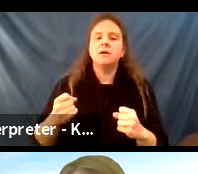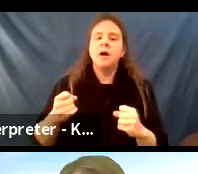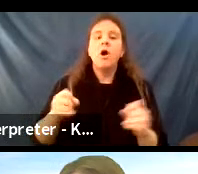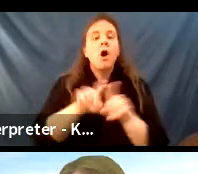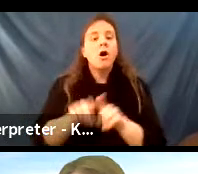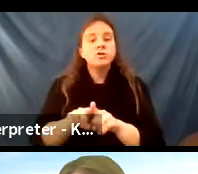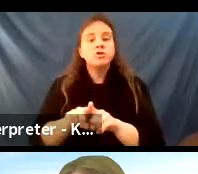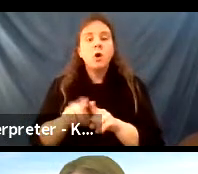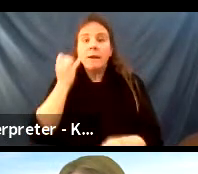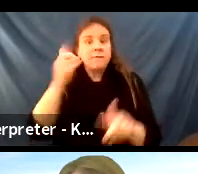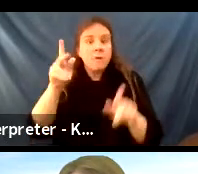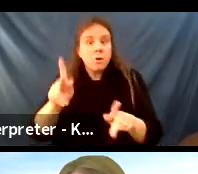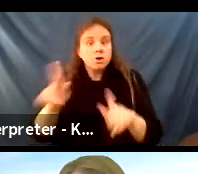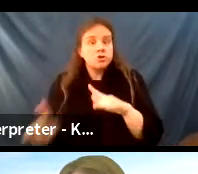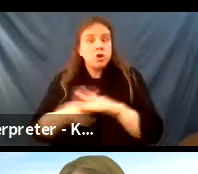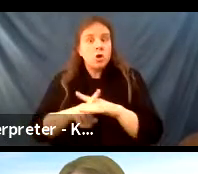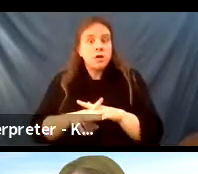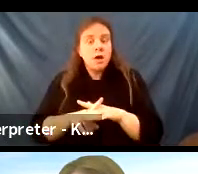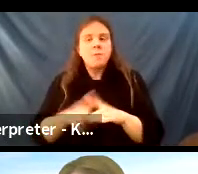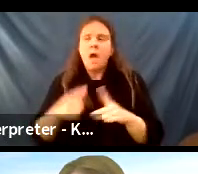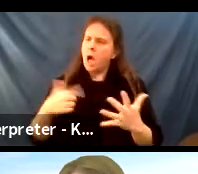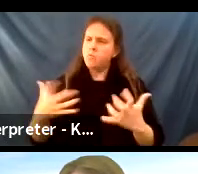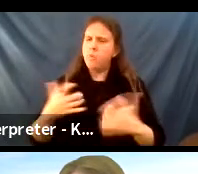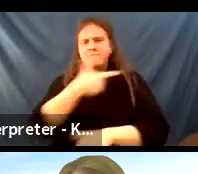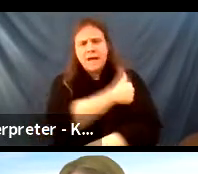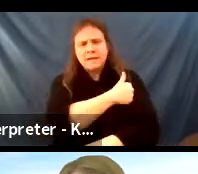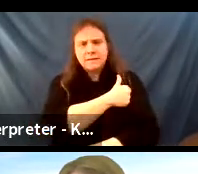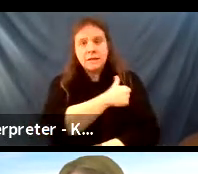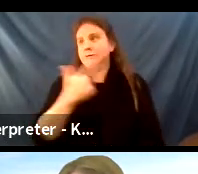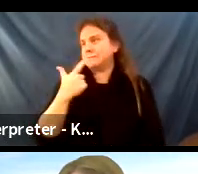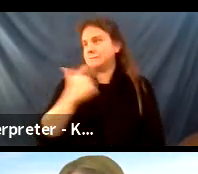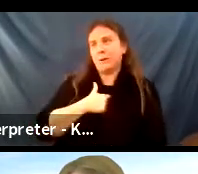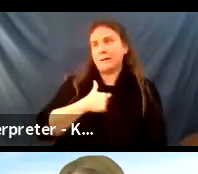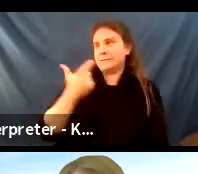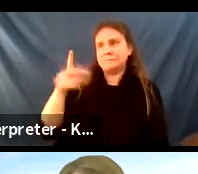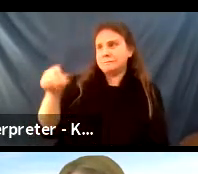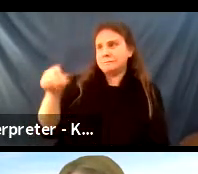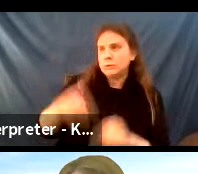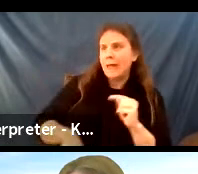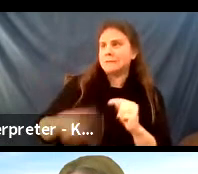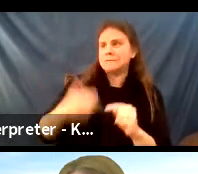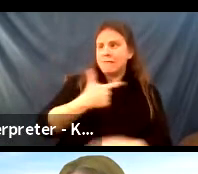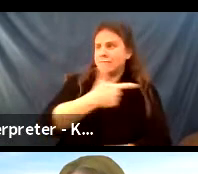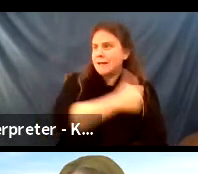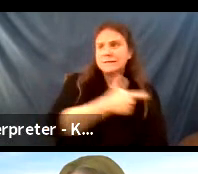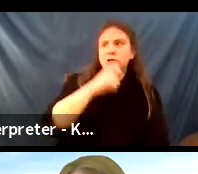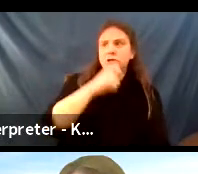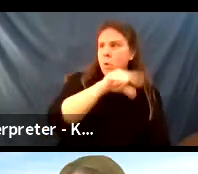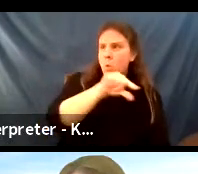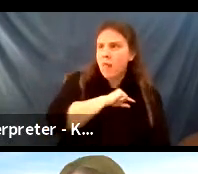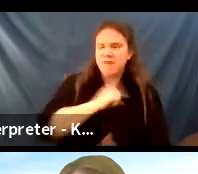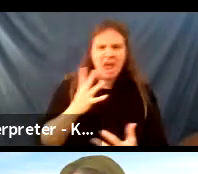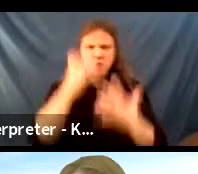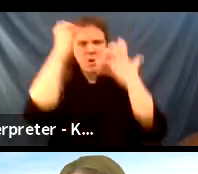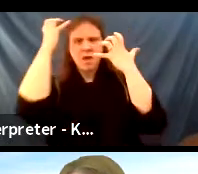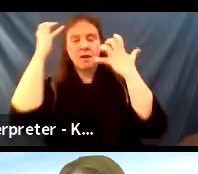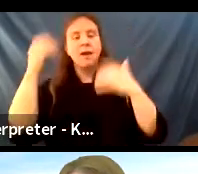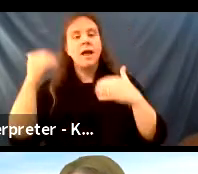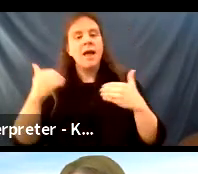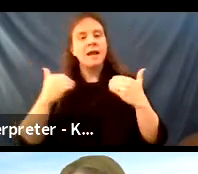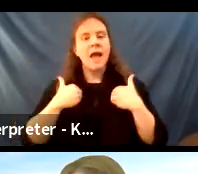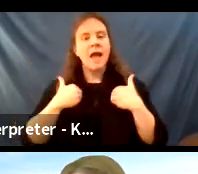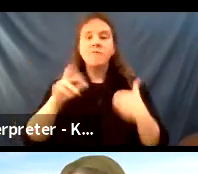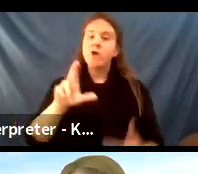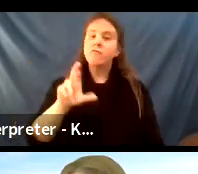get the vaccine show up and you know, you've got a pharmacy tech who's not covered by any kind of workplace violence prevention standard, has to deal